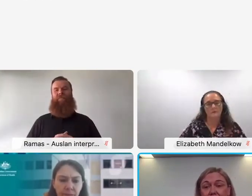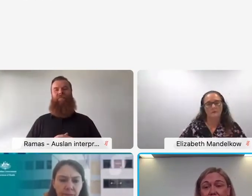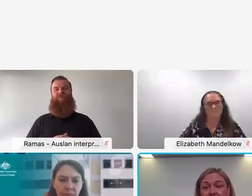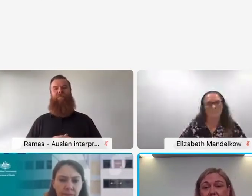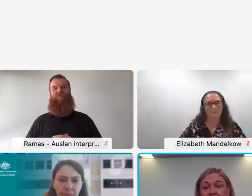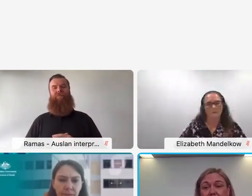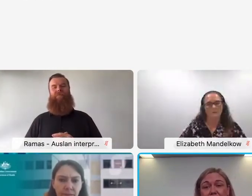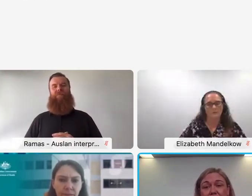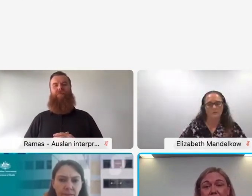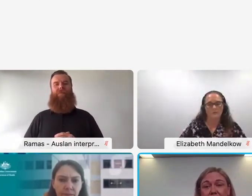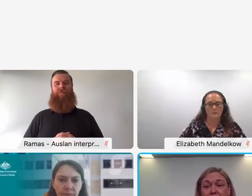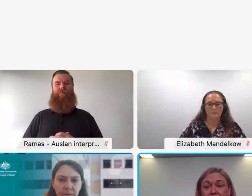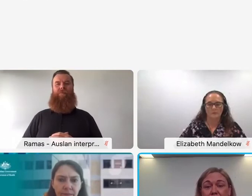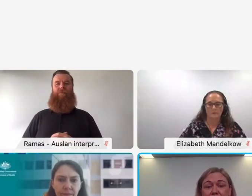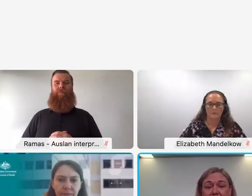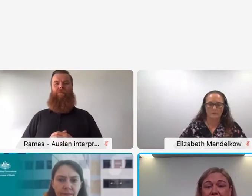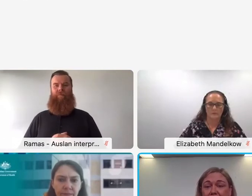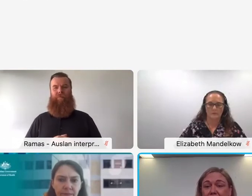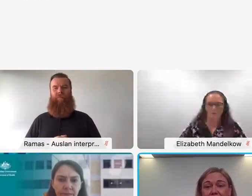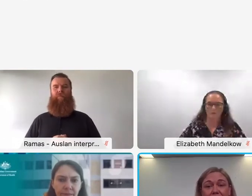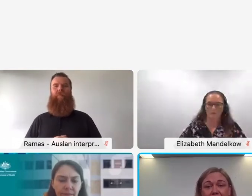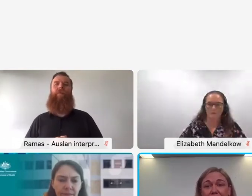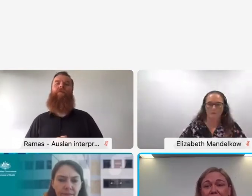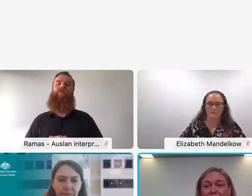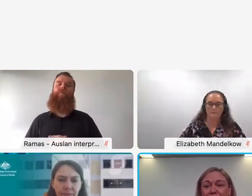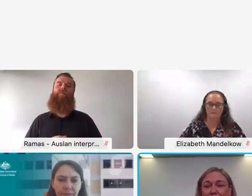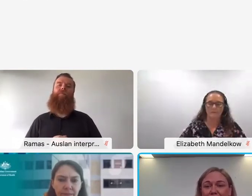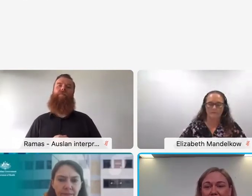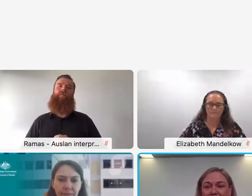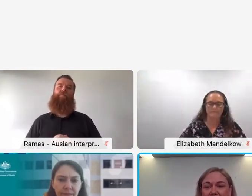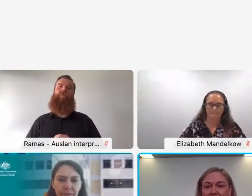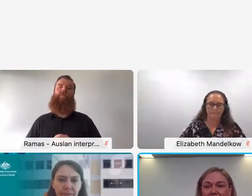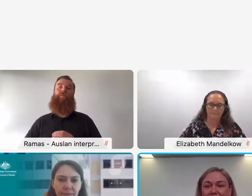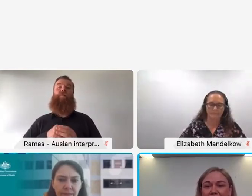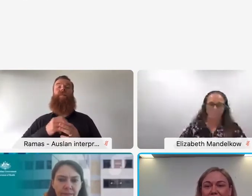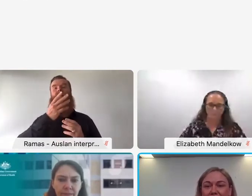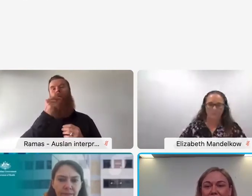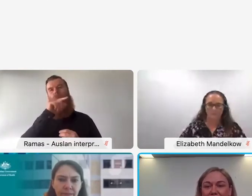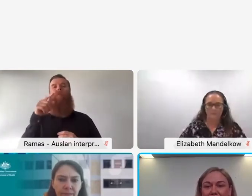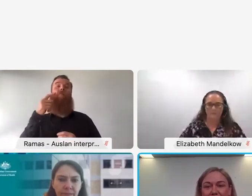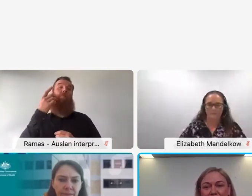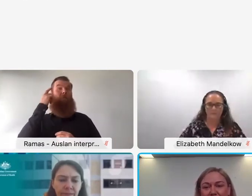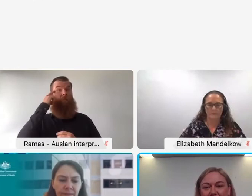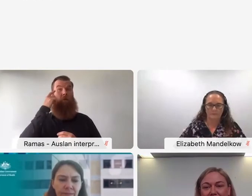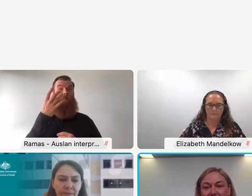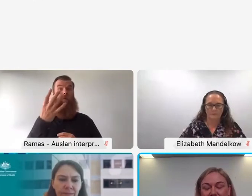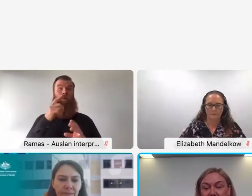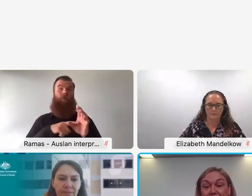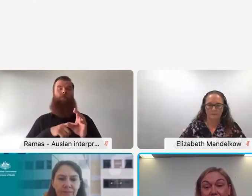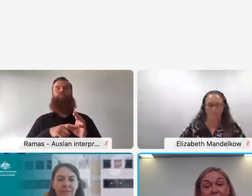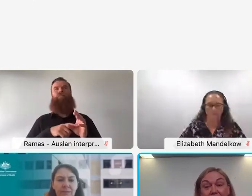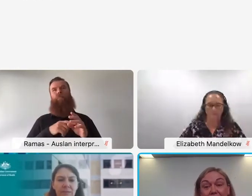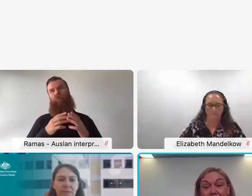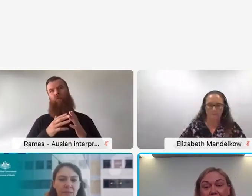there'll be some of you on the line that 4 years would seem like a very, very long time to keep staff. So 3 to 4 years